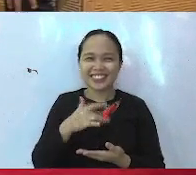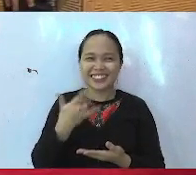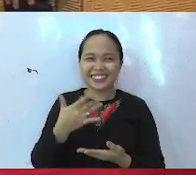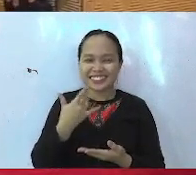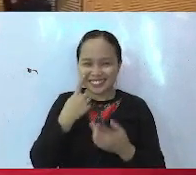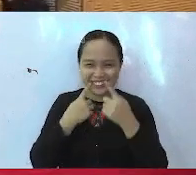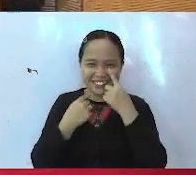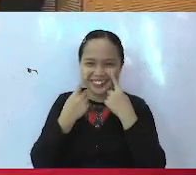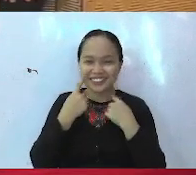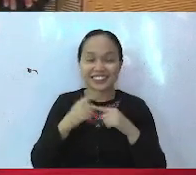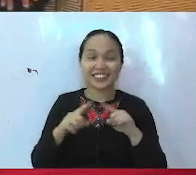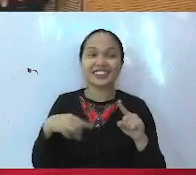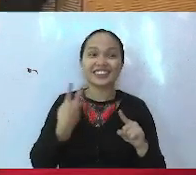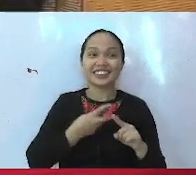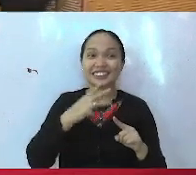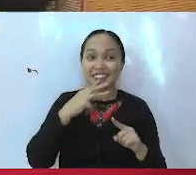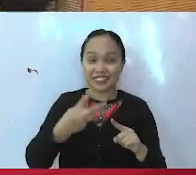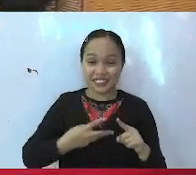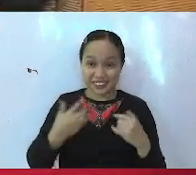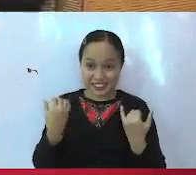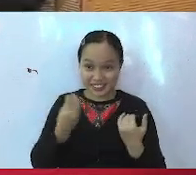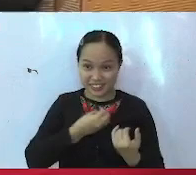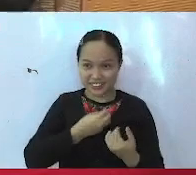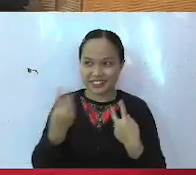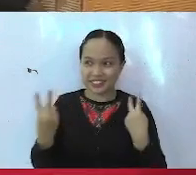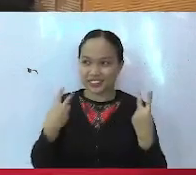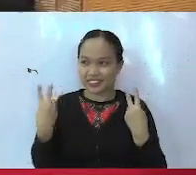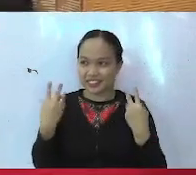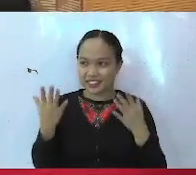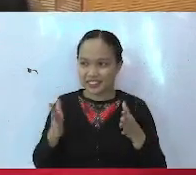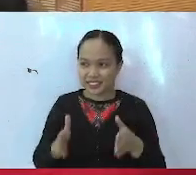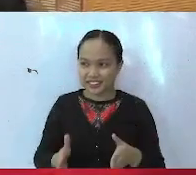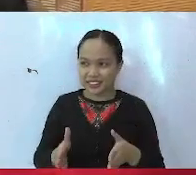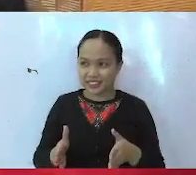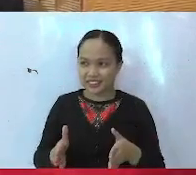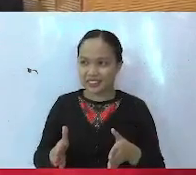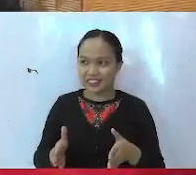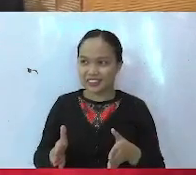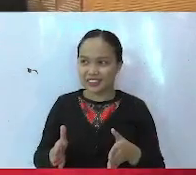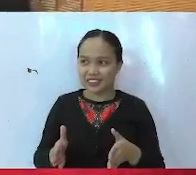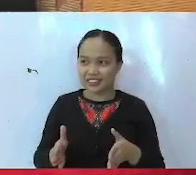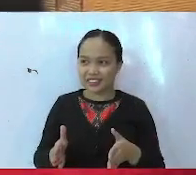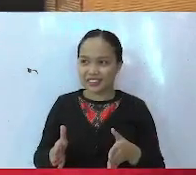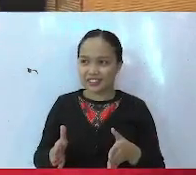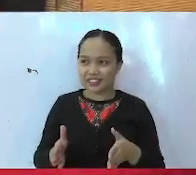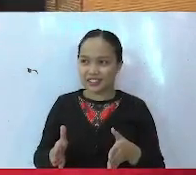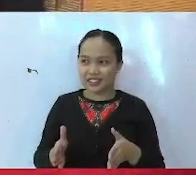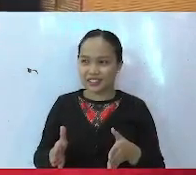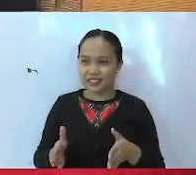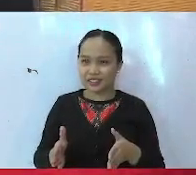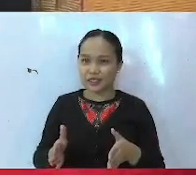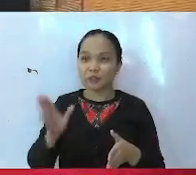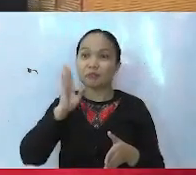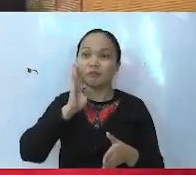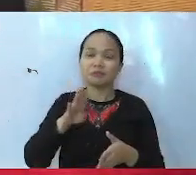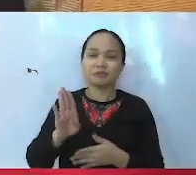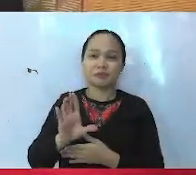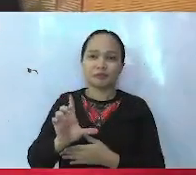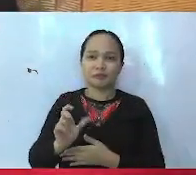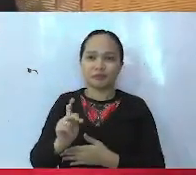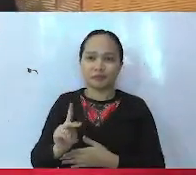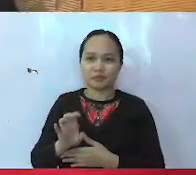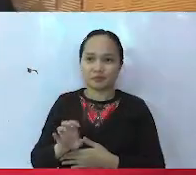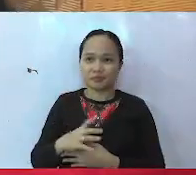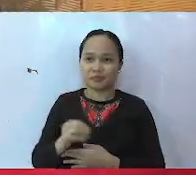Yeah. Well, let's welcome our guest for tonight. I would like to let's welcome our guest for tonight, Brother Blake and Brother